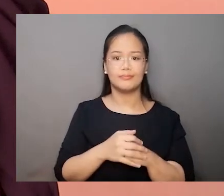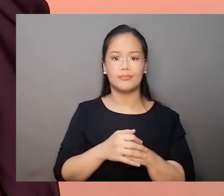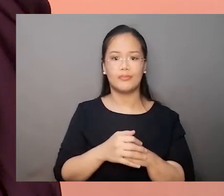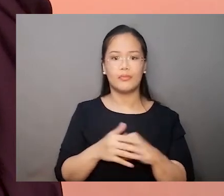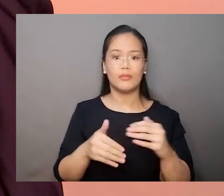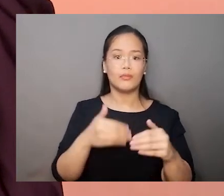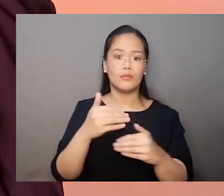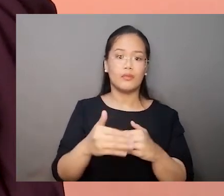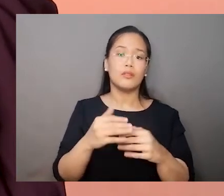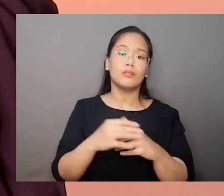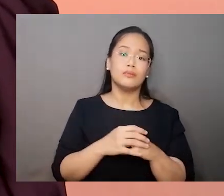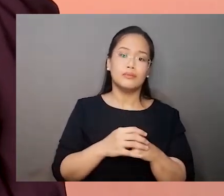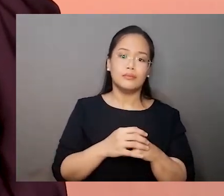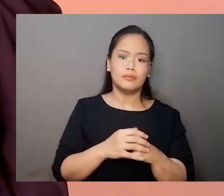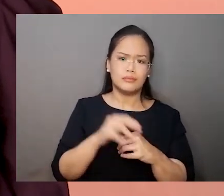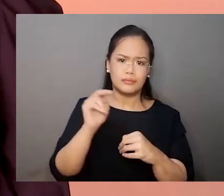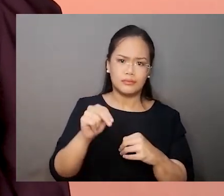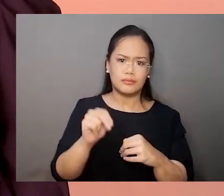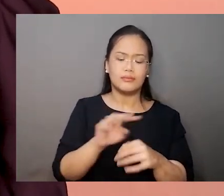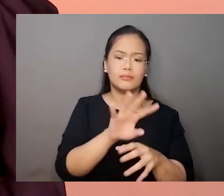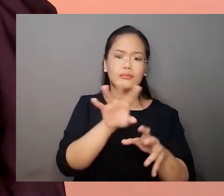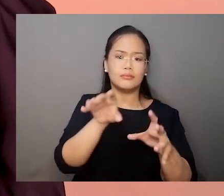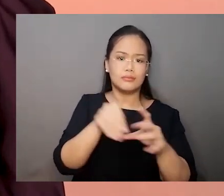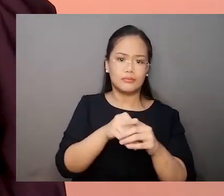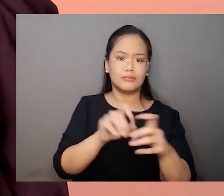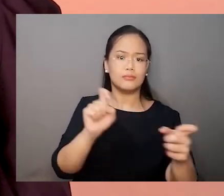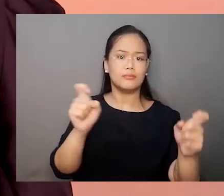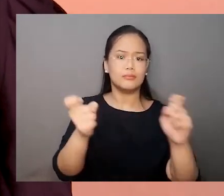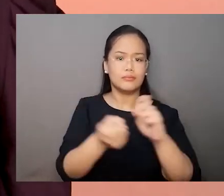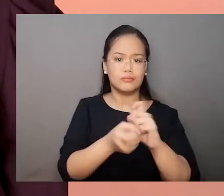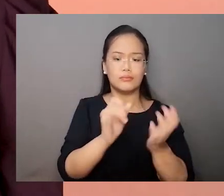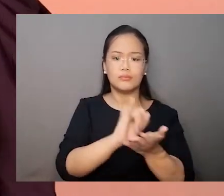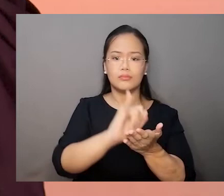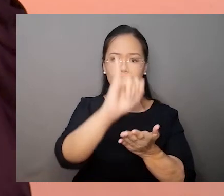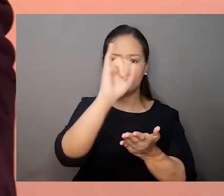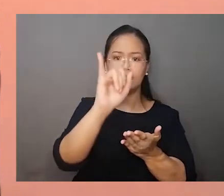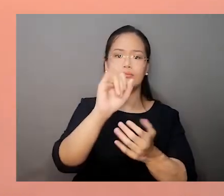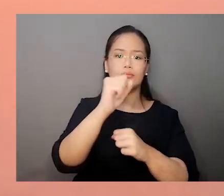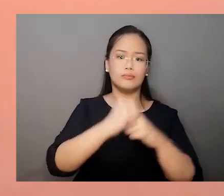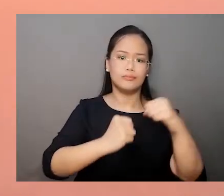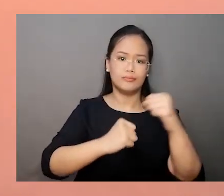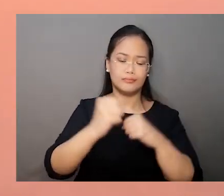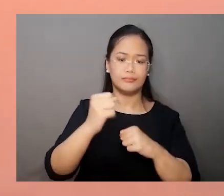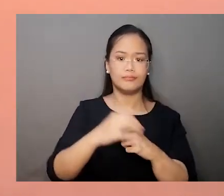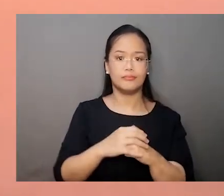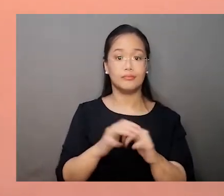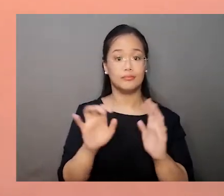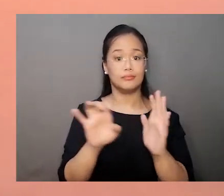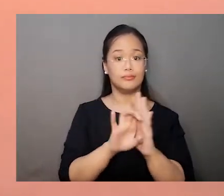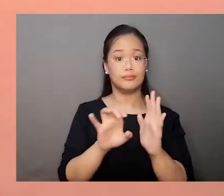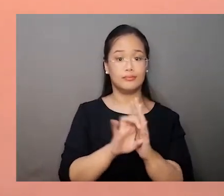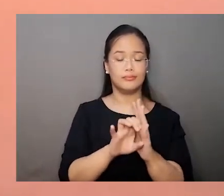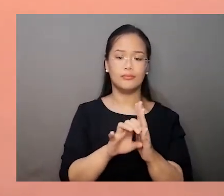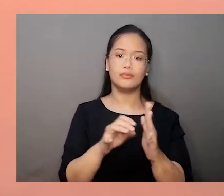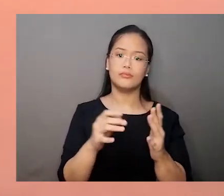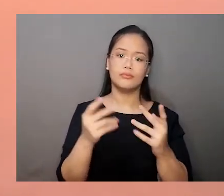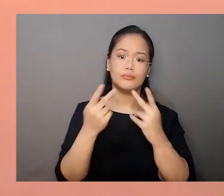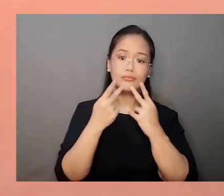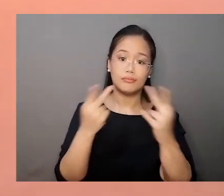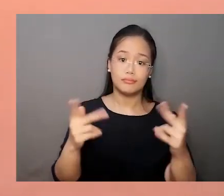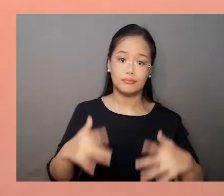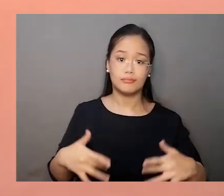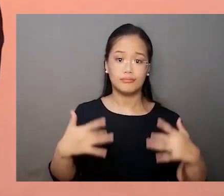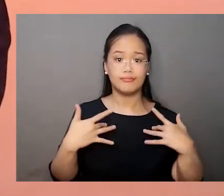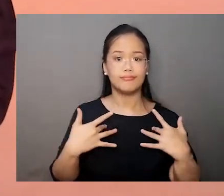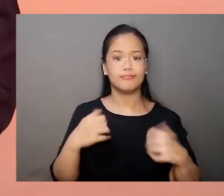involve changing social and institutional structures. For example, in the field of public life, the